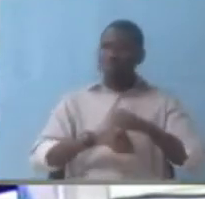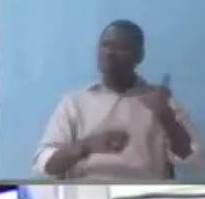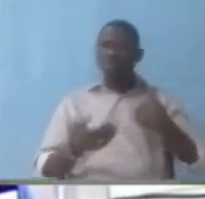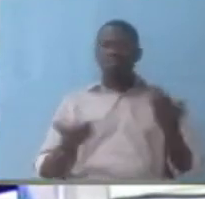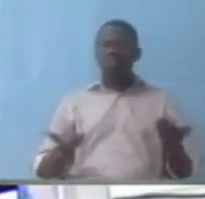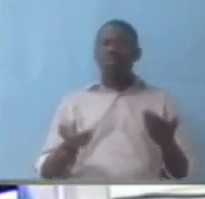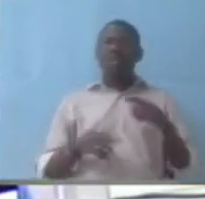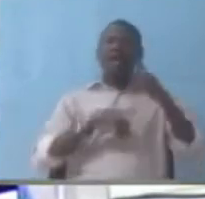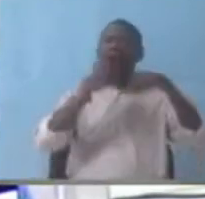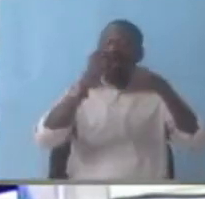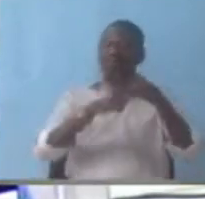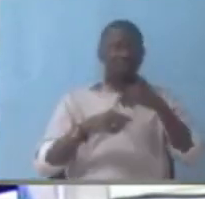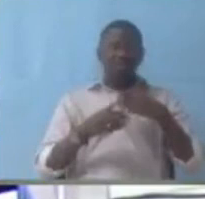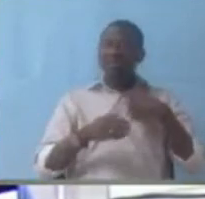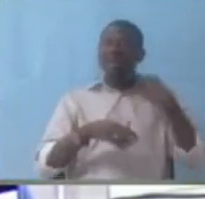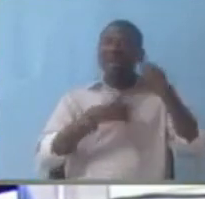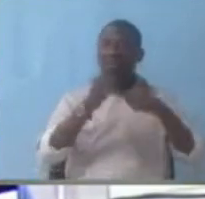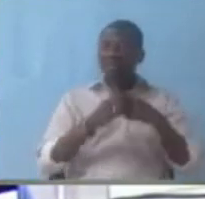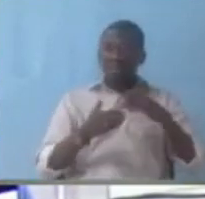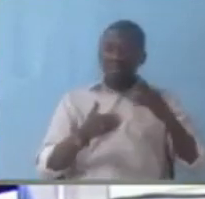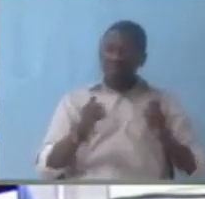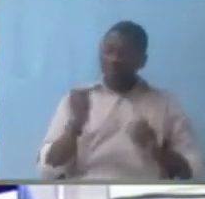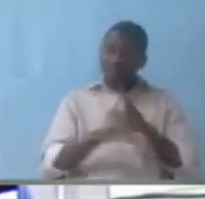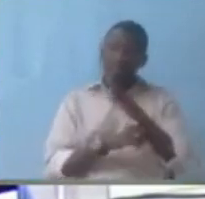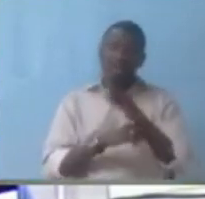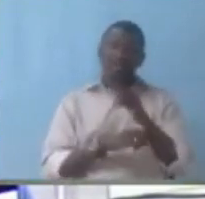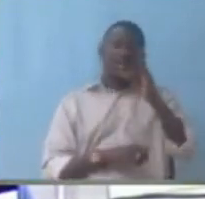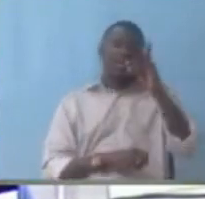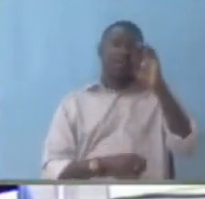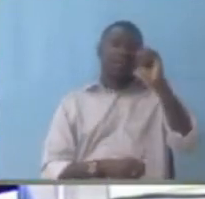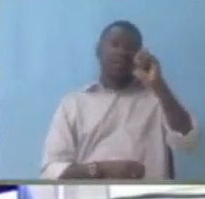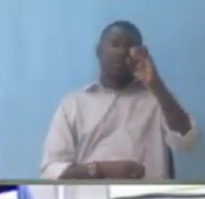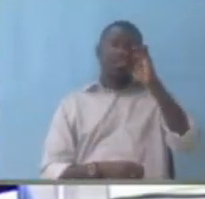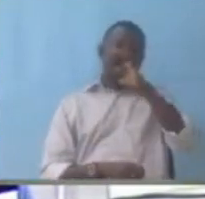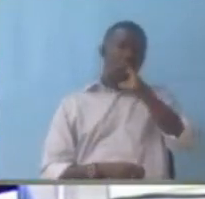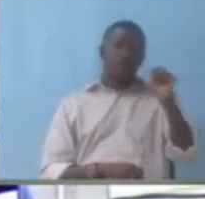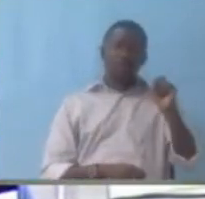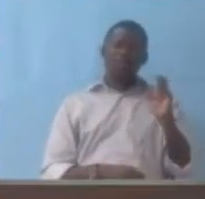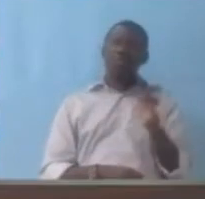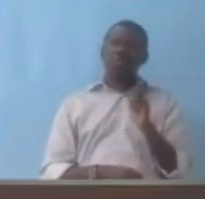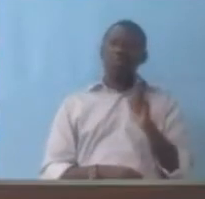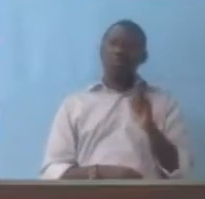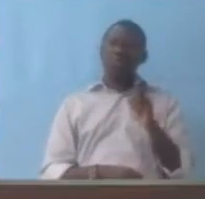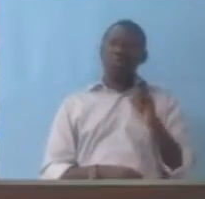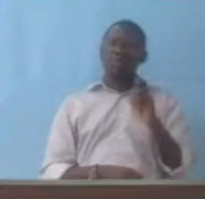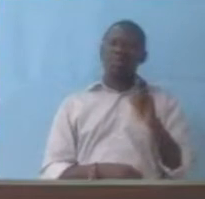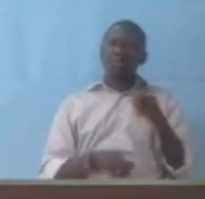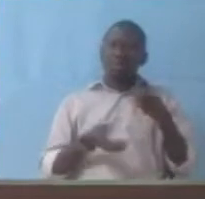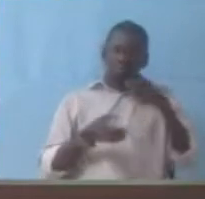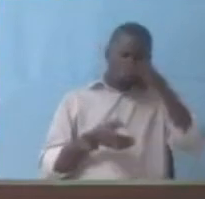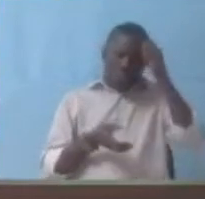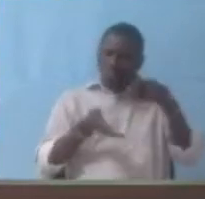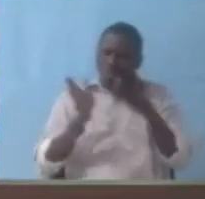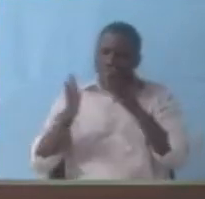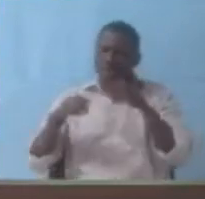aya tara fang fang janibe wo decree loi ni ba so what was the framework all about say woto munen tamandir bulol ni